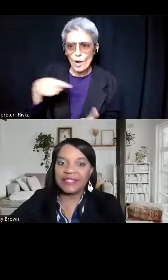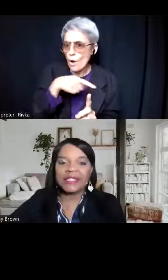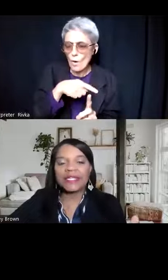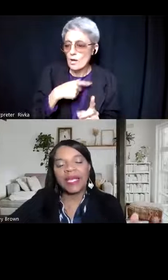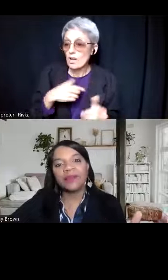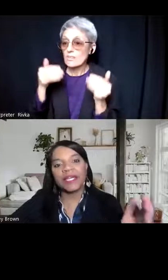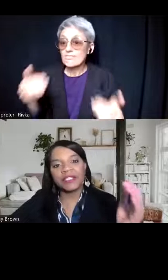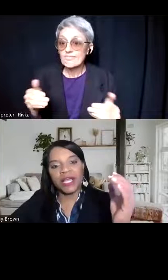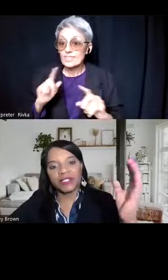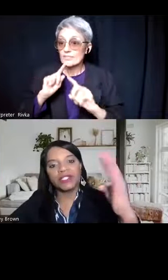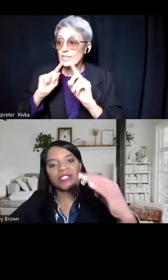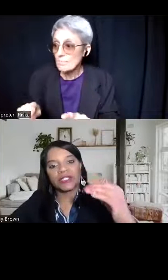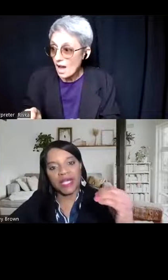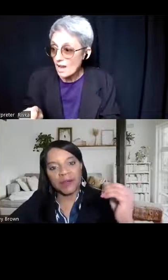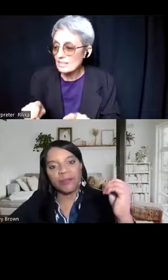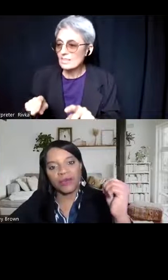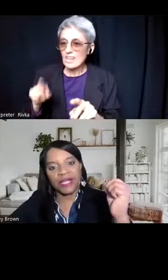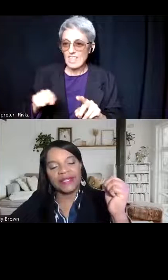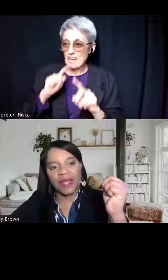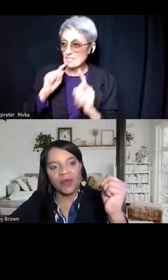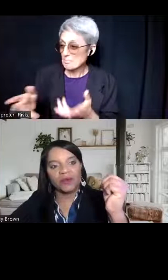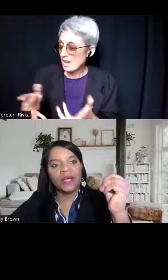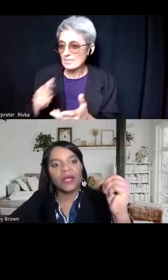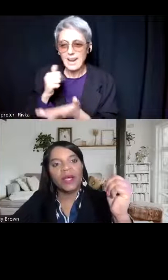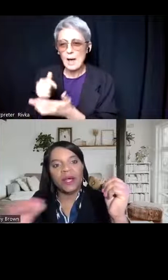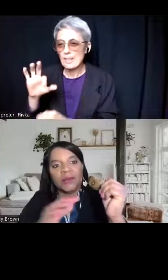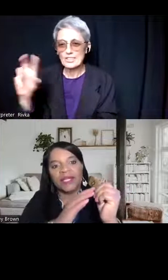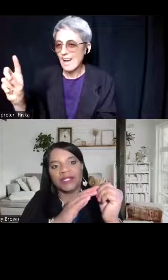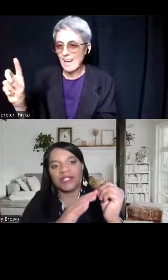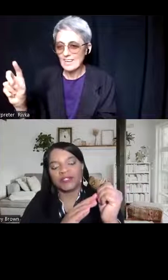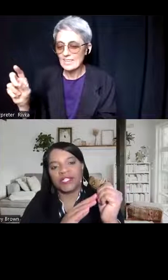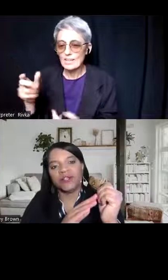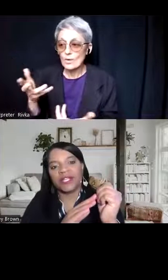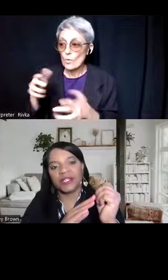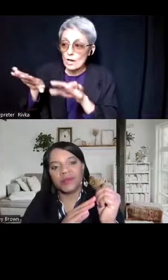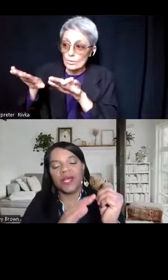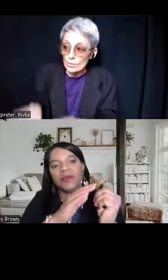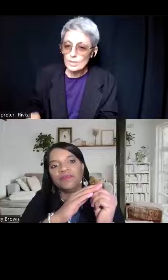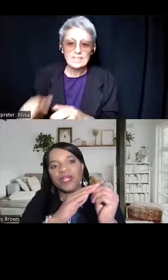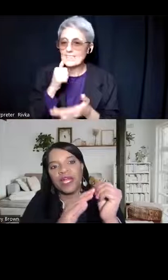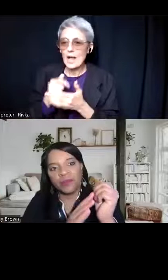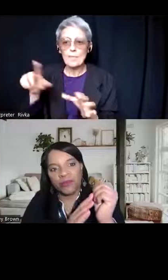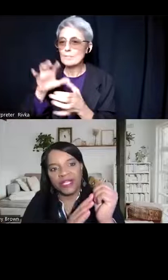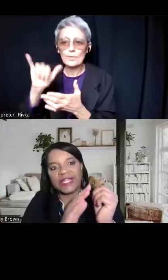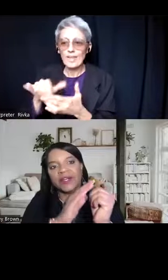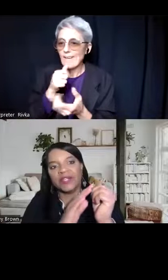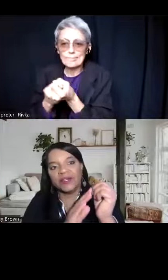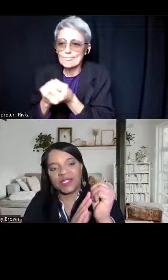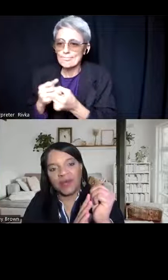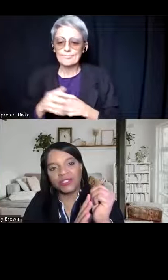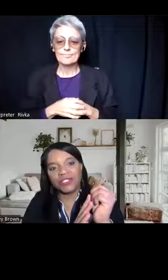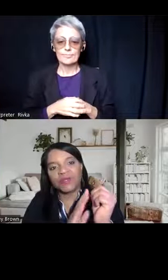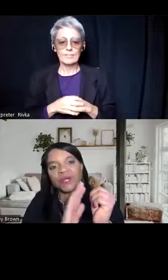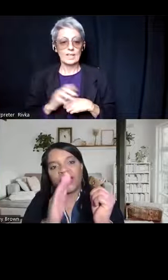that really doesn't help that child to just kind of bring down, and as Dr. Siegel talks about, kind of brings down